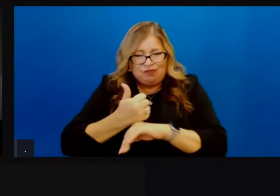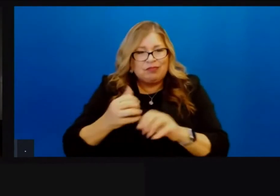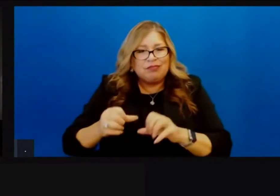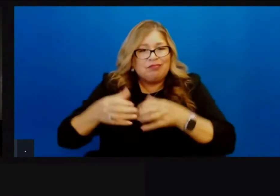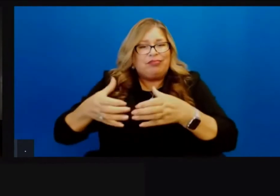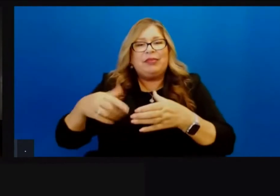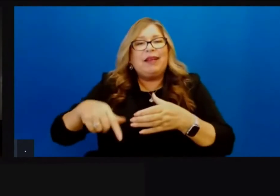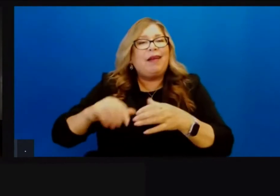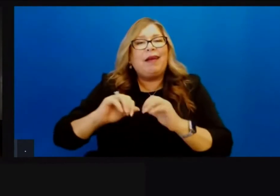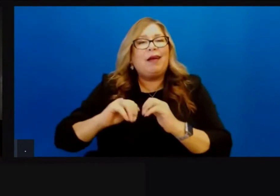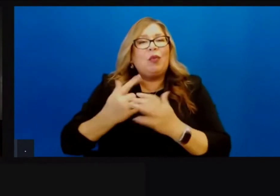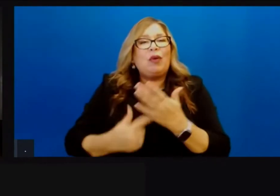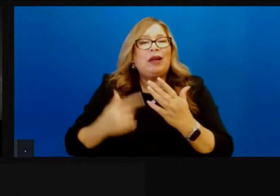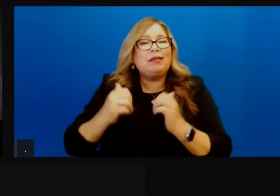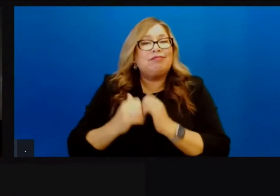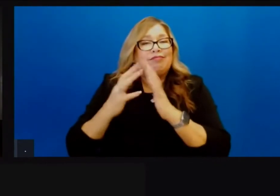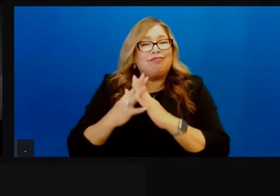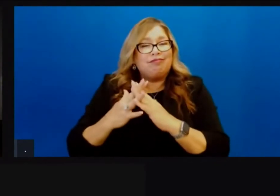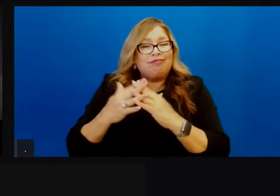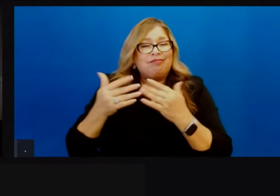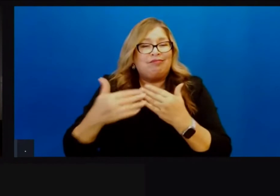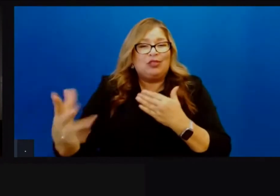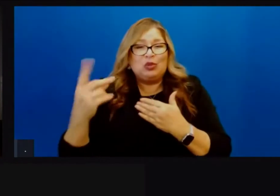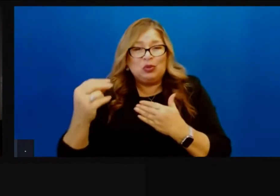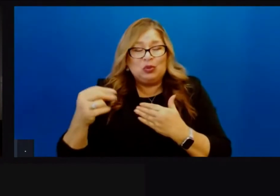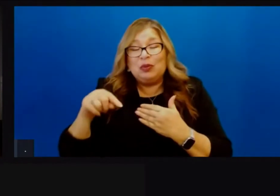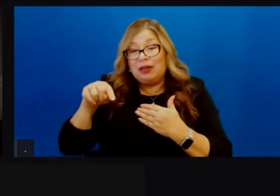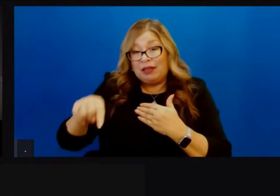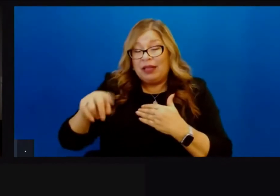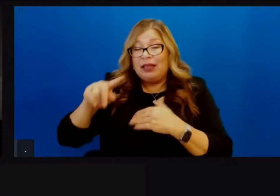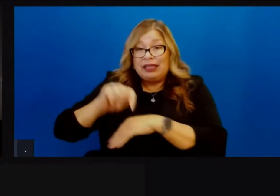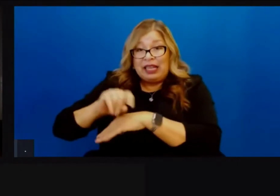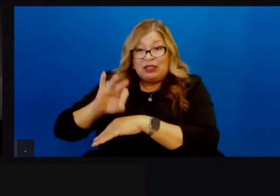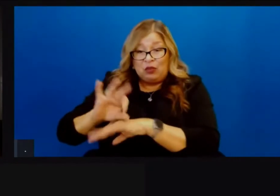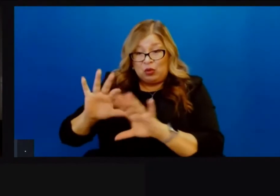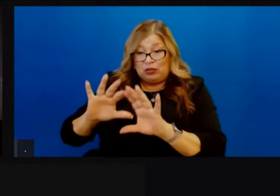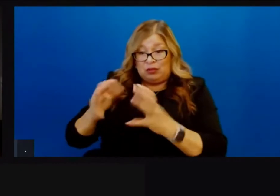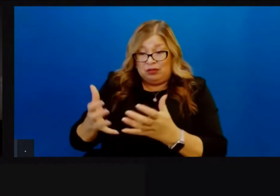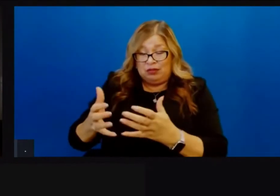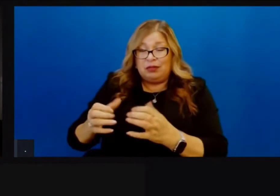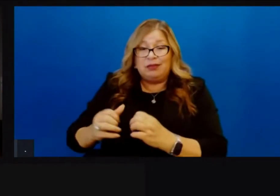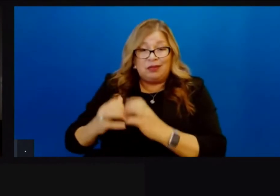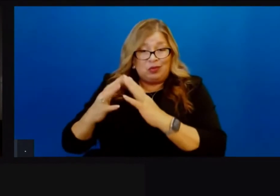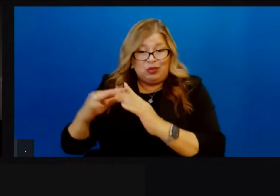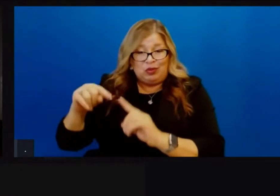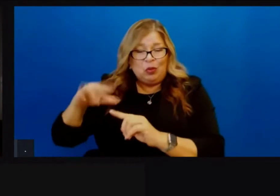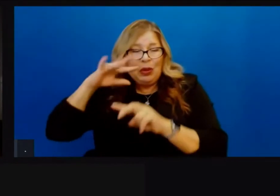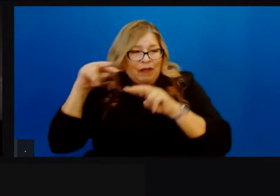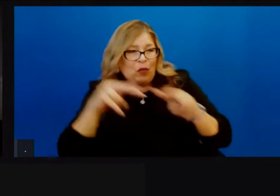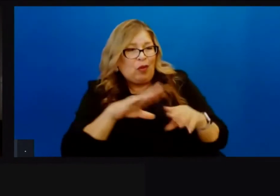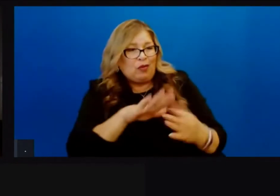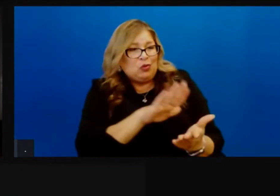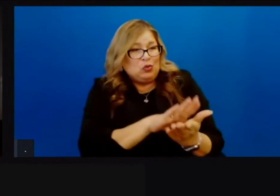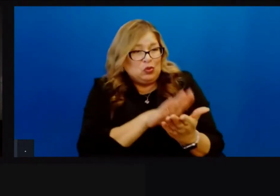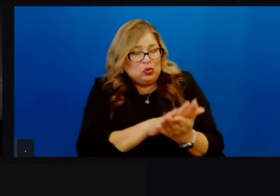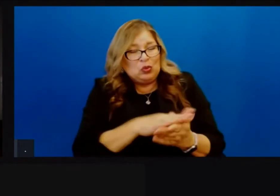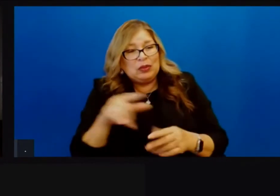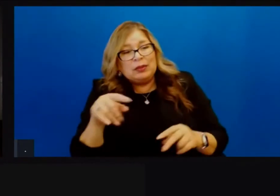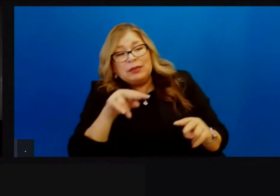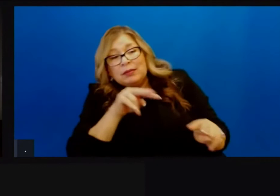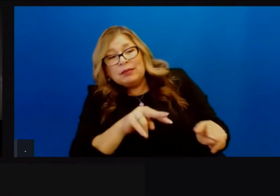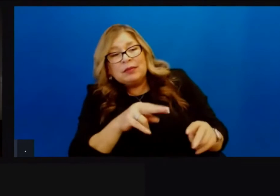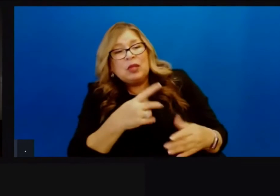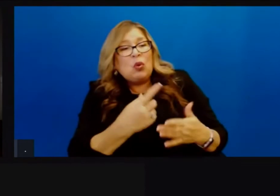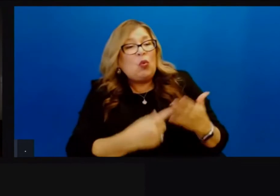me, a part of that task force will be focused on schools, learning from the innovations and lessons that have been brought forward